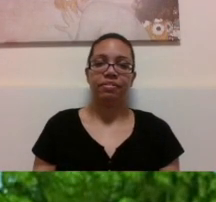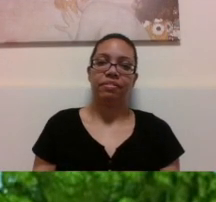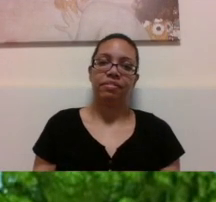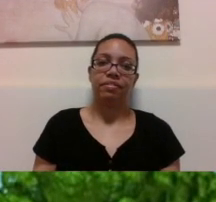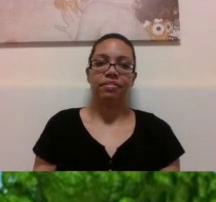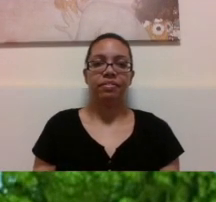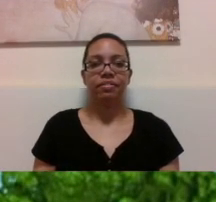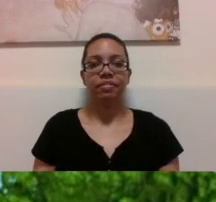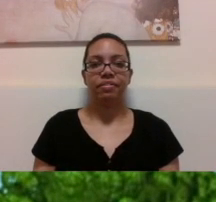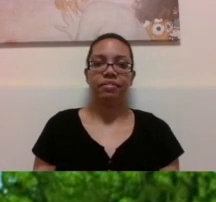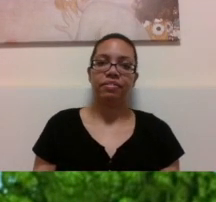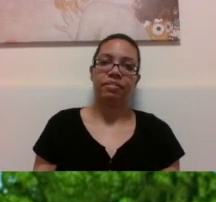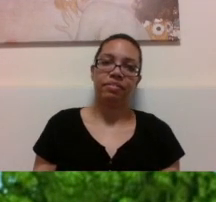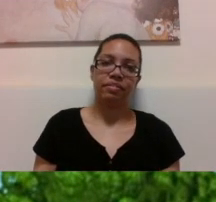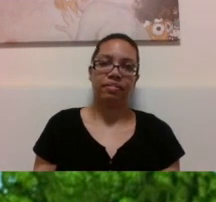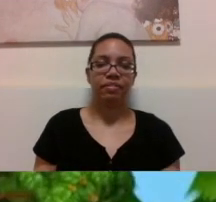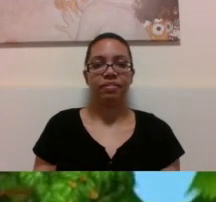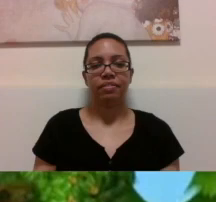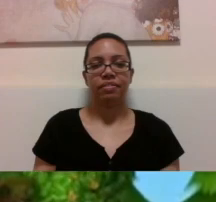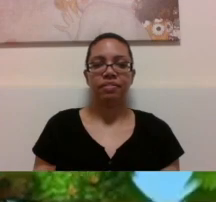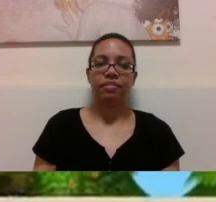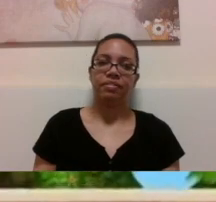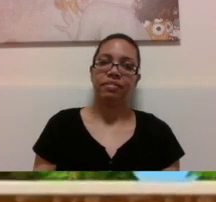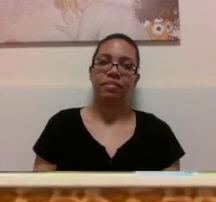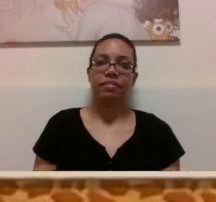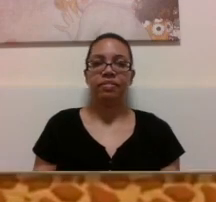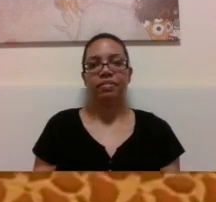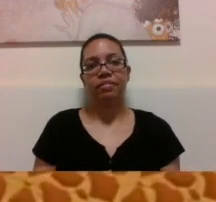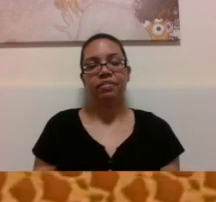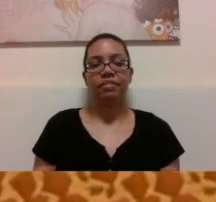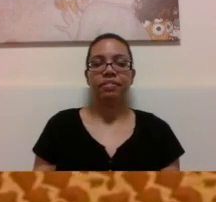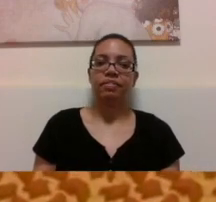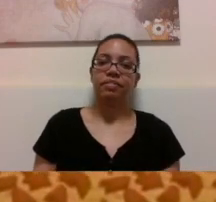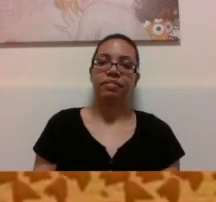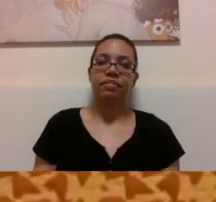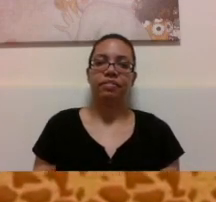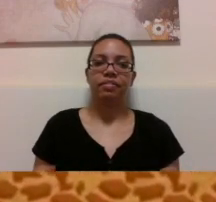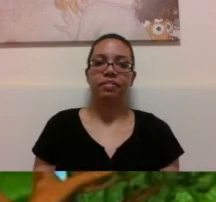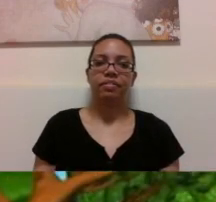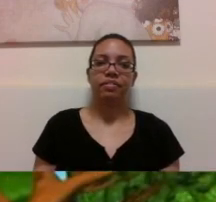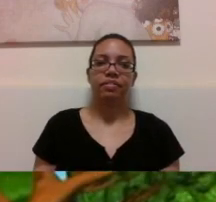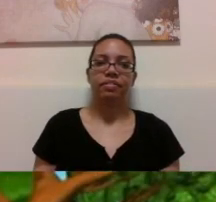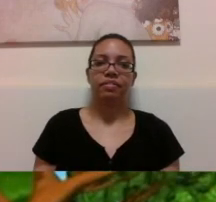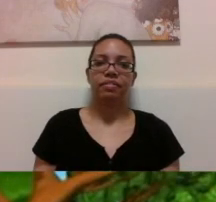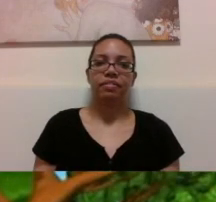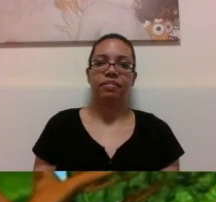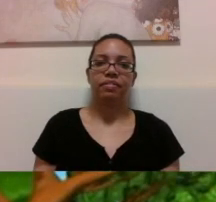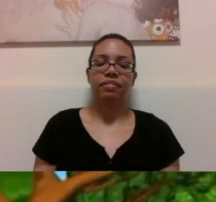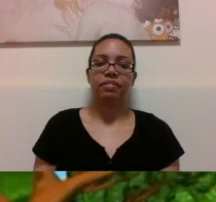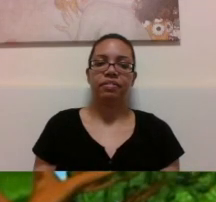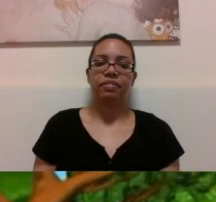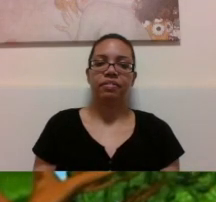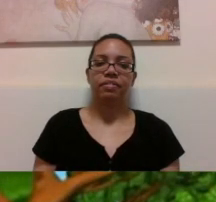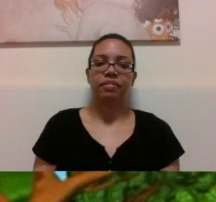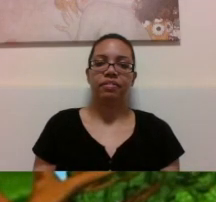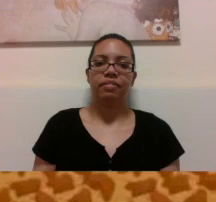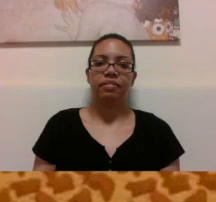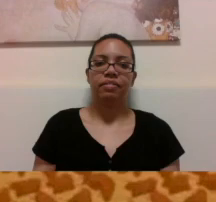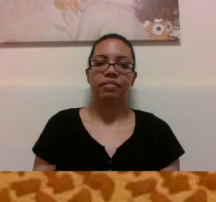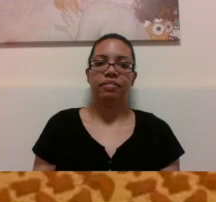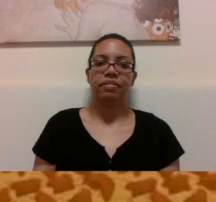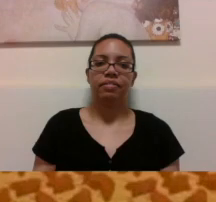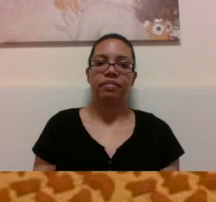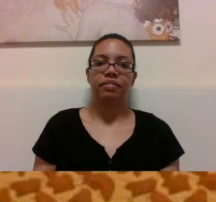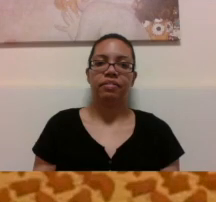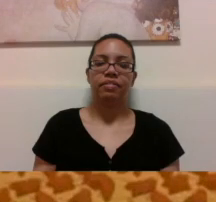No Humpty Dumpty sat on a wall. No Humpty Dumpty had a great fall. All the king's horses and all the king's